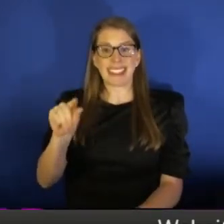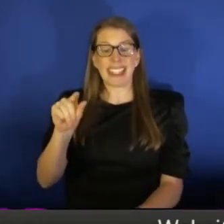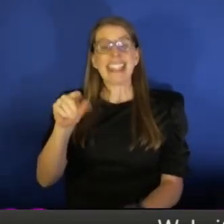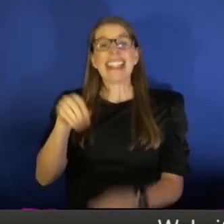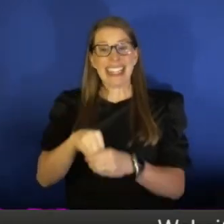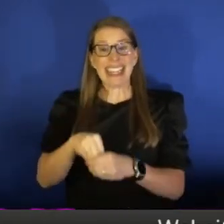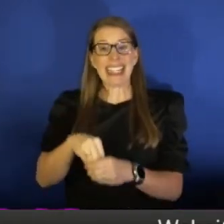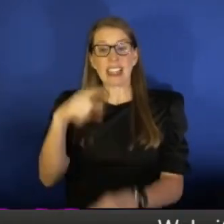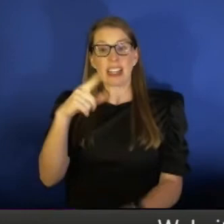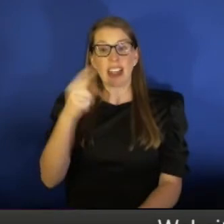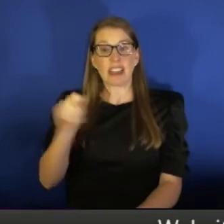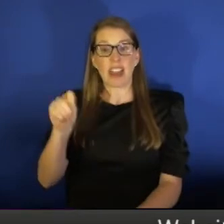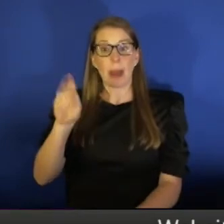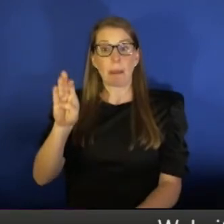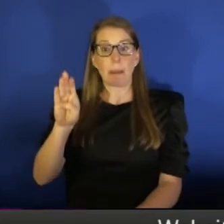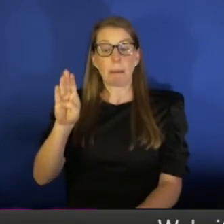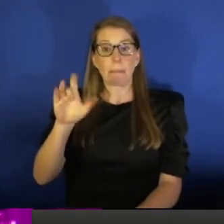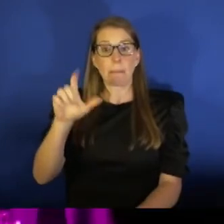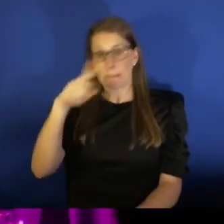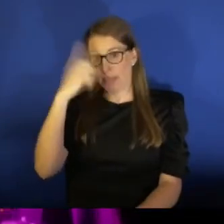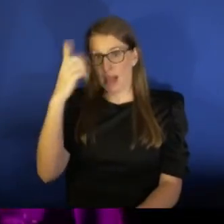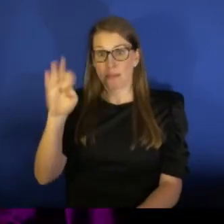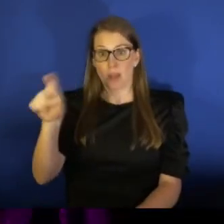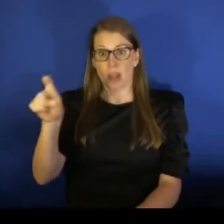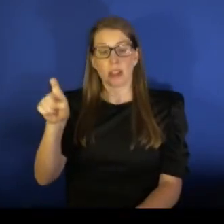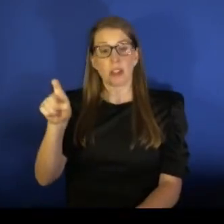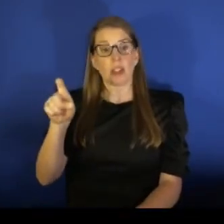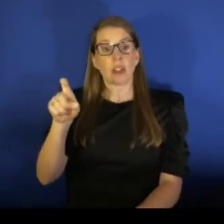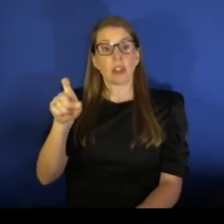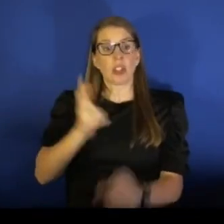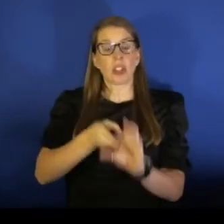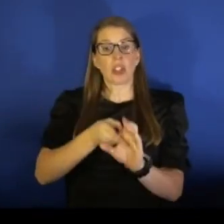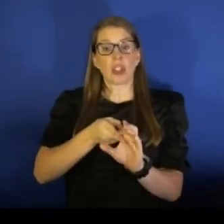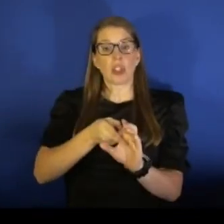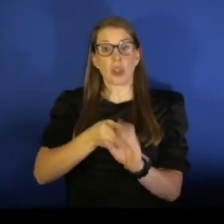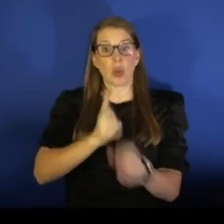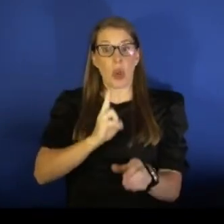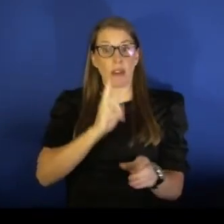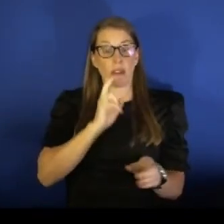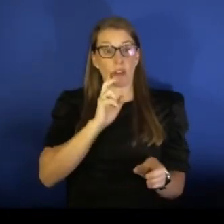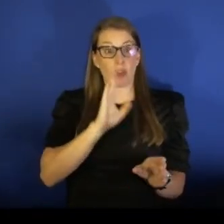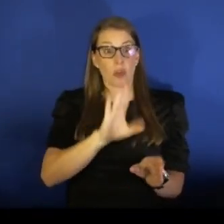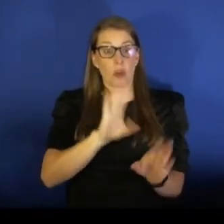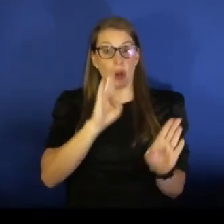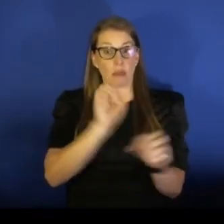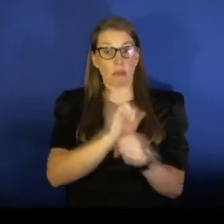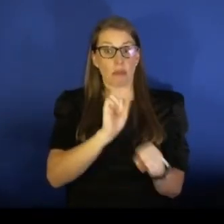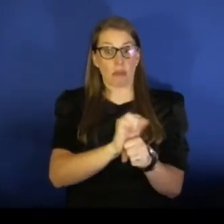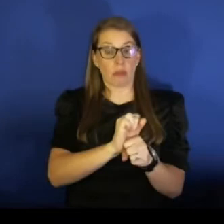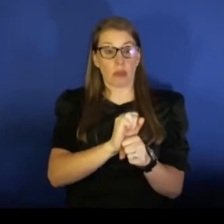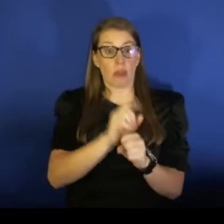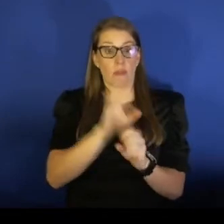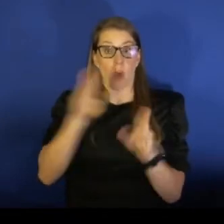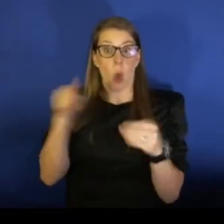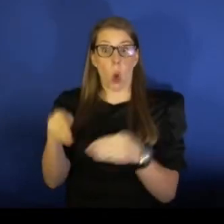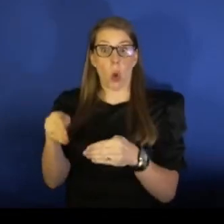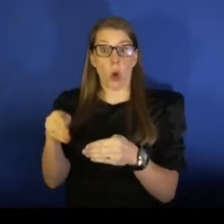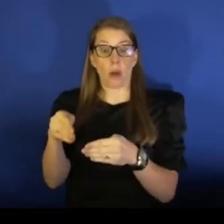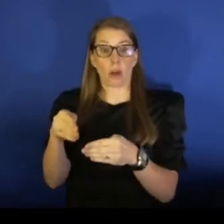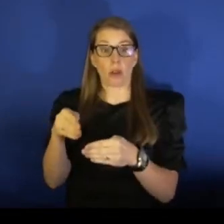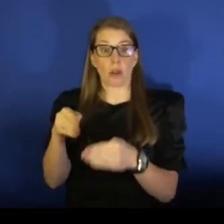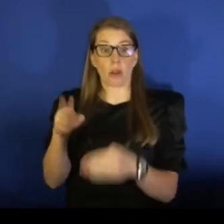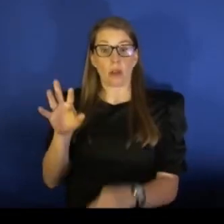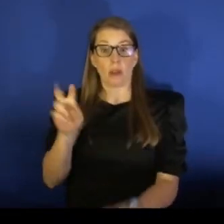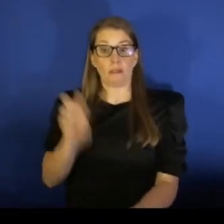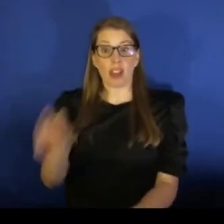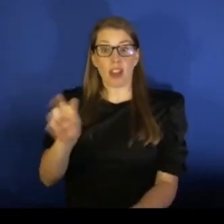My Dying Wish. You quit your job to focus on music, true? I decided to quit my job to focus on freelance